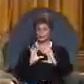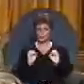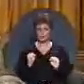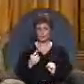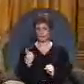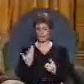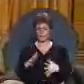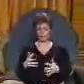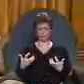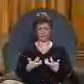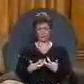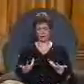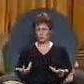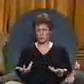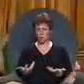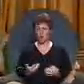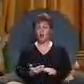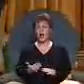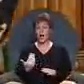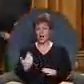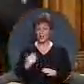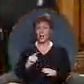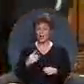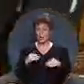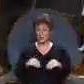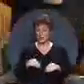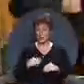Speaker, there's something that's not right here.